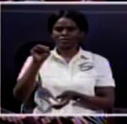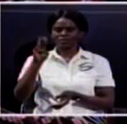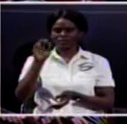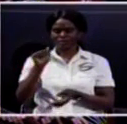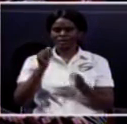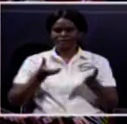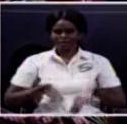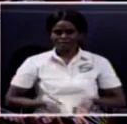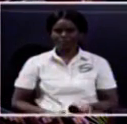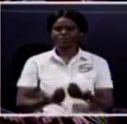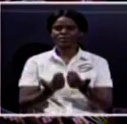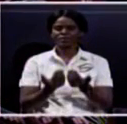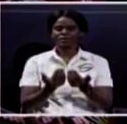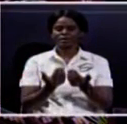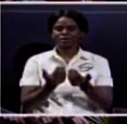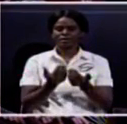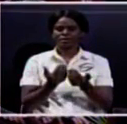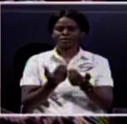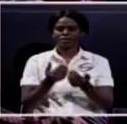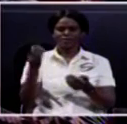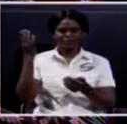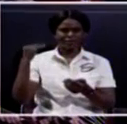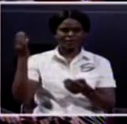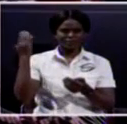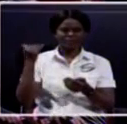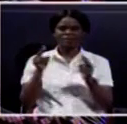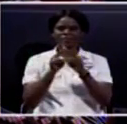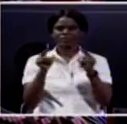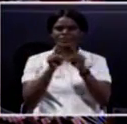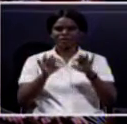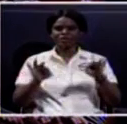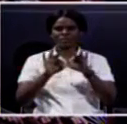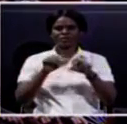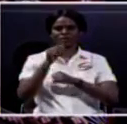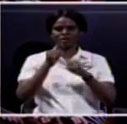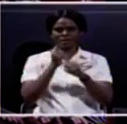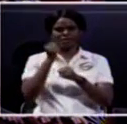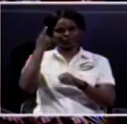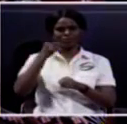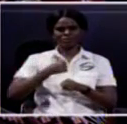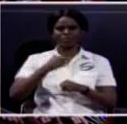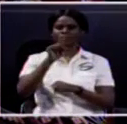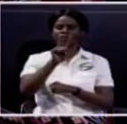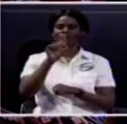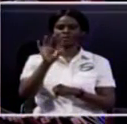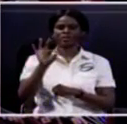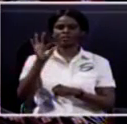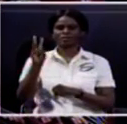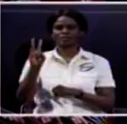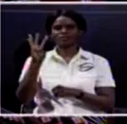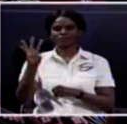the year, very important year for me, 1964, 24th